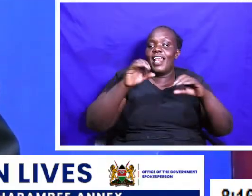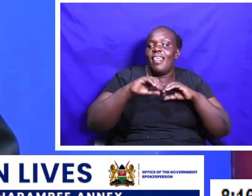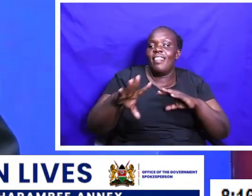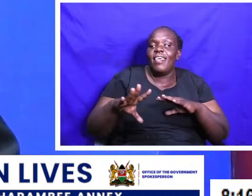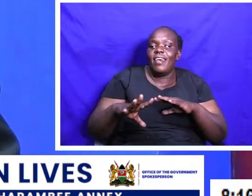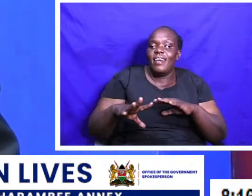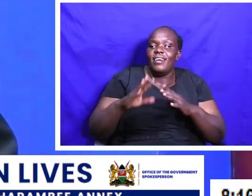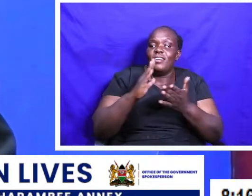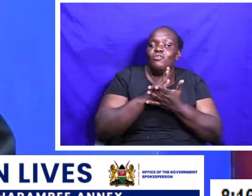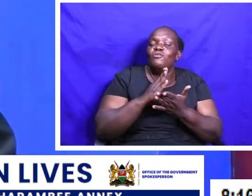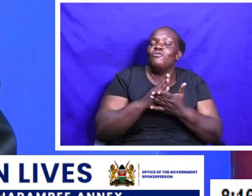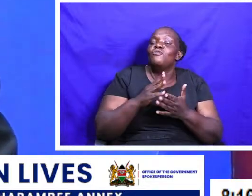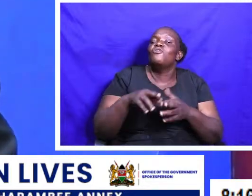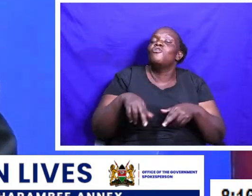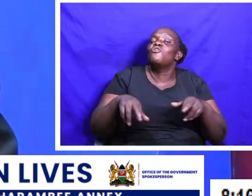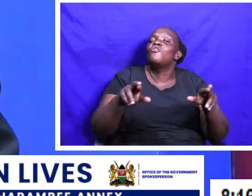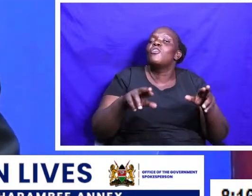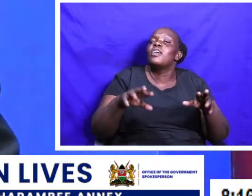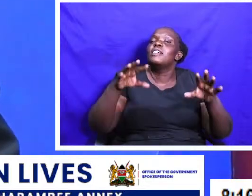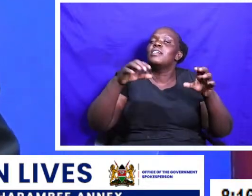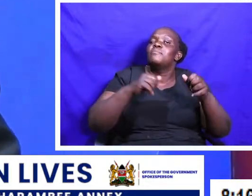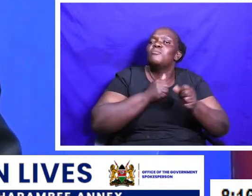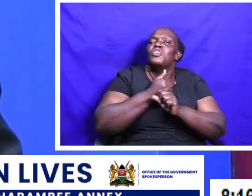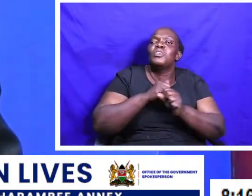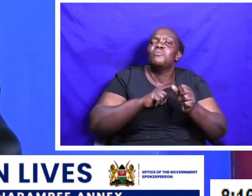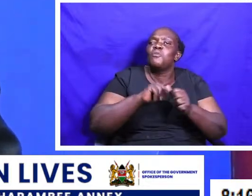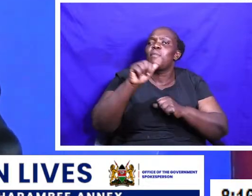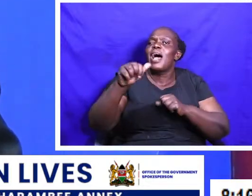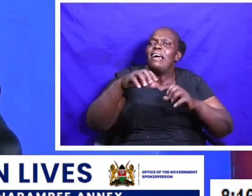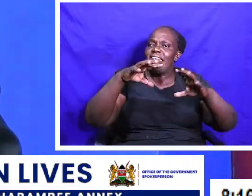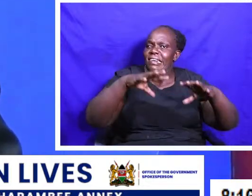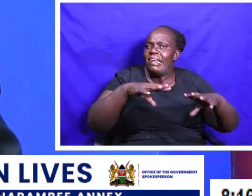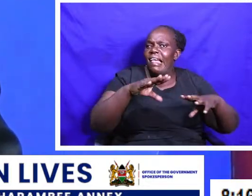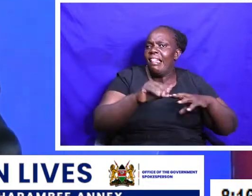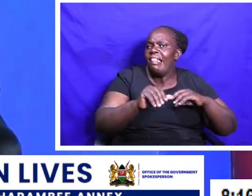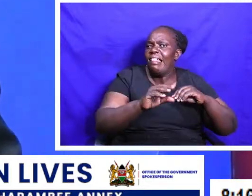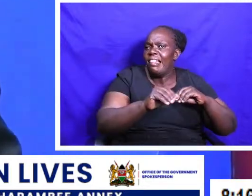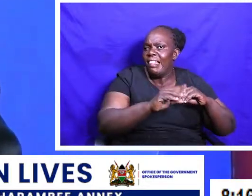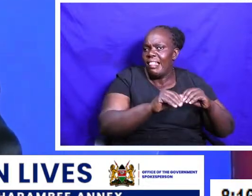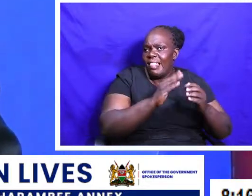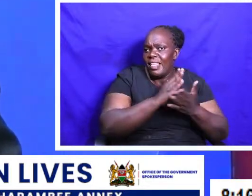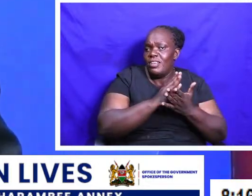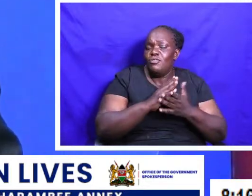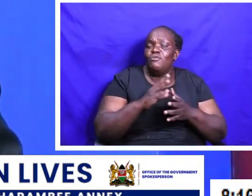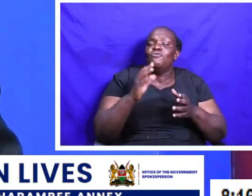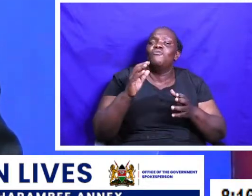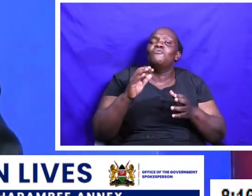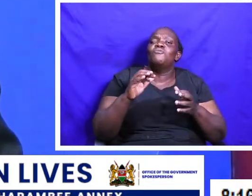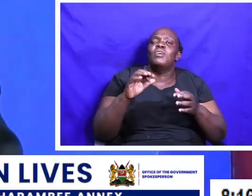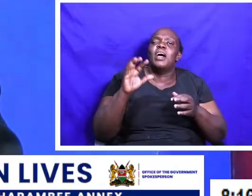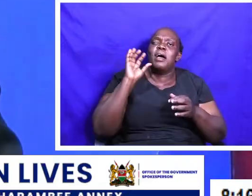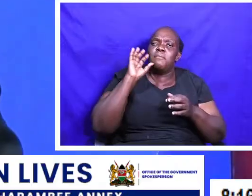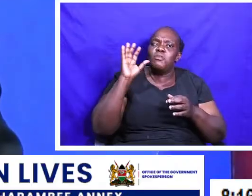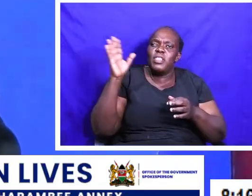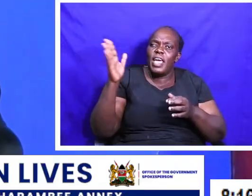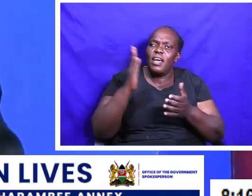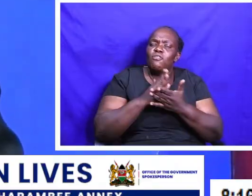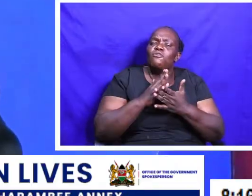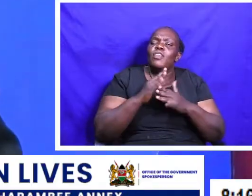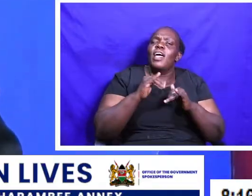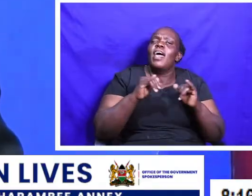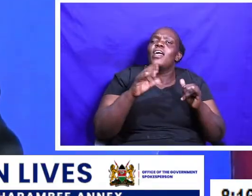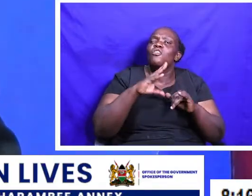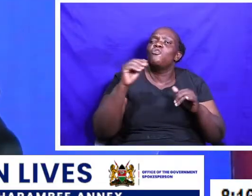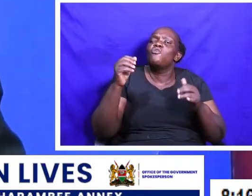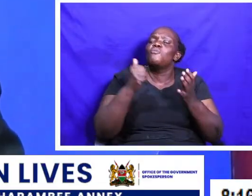road is impassable, and they hurl all. I don't let the abuse, which was 75%. I go for the line